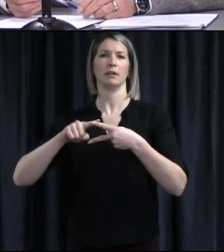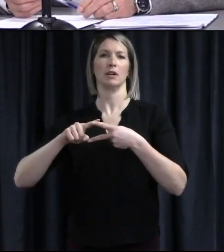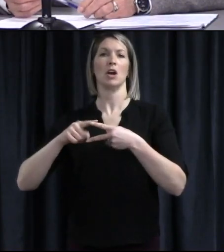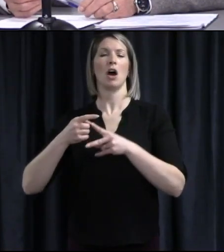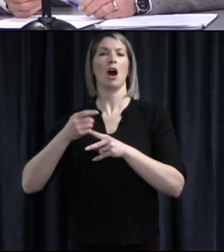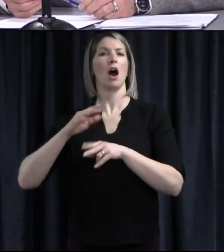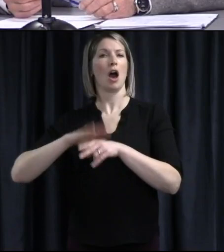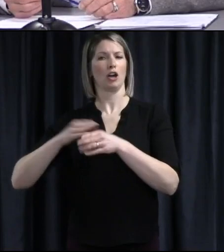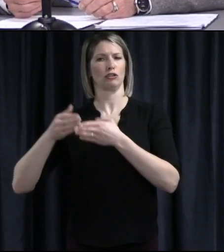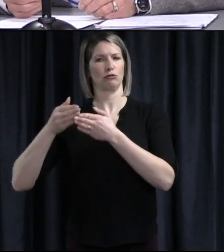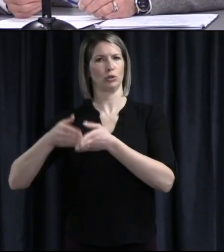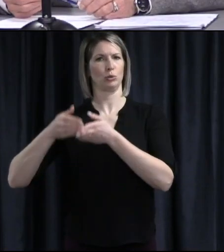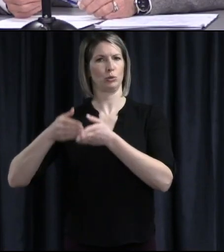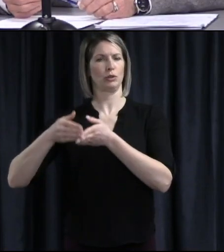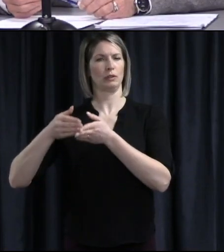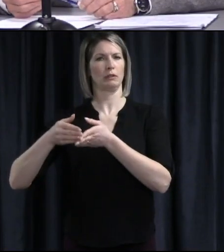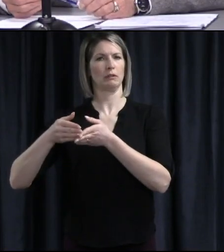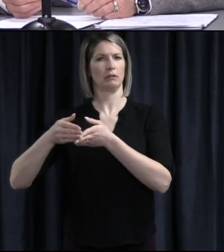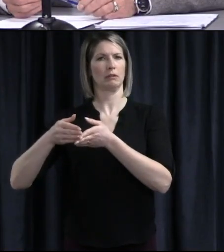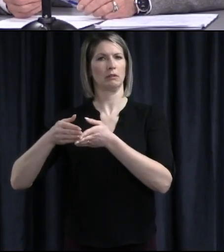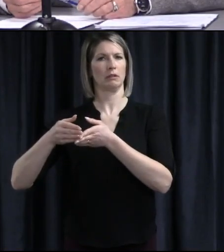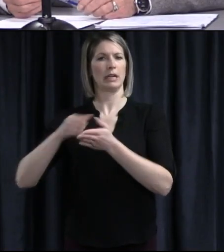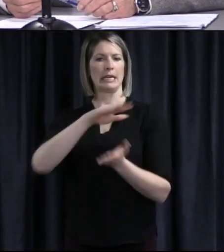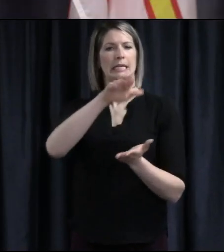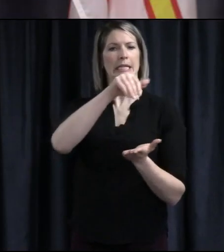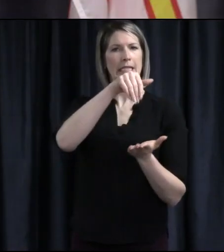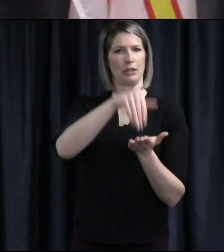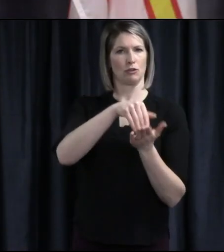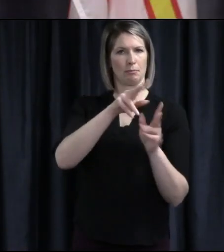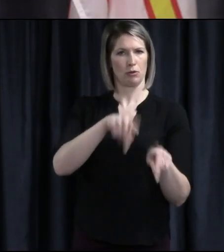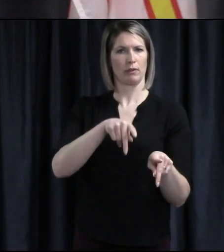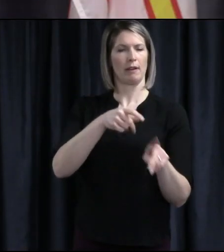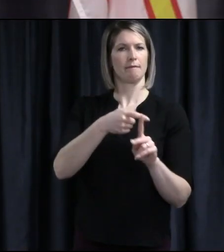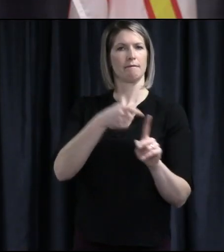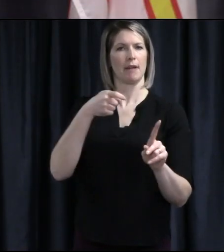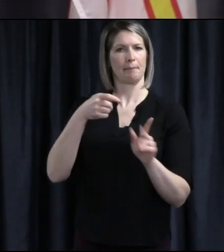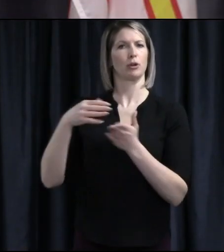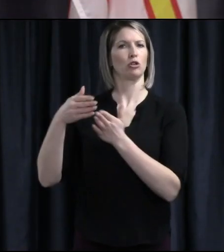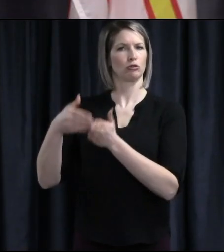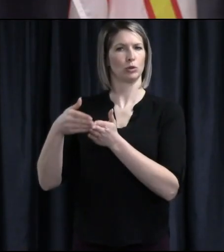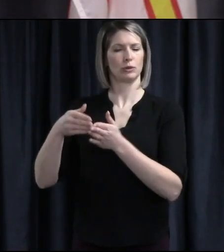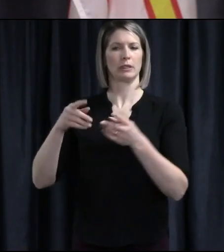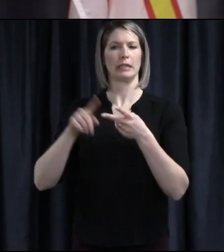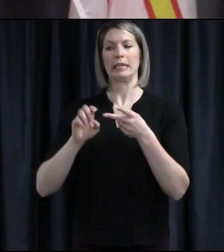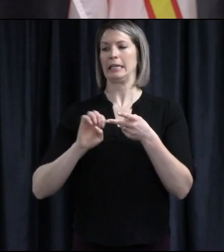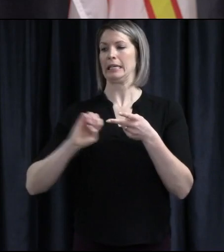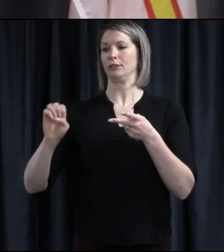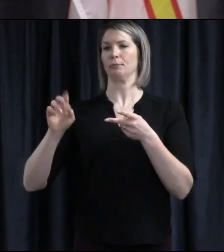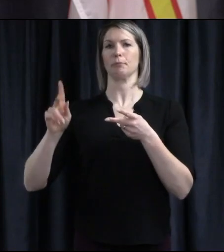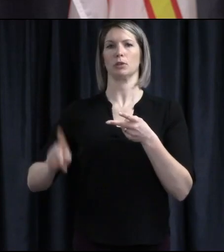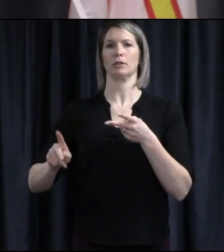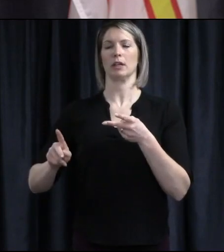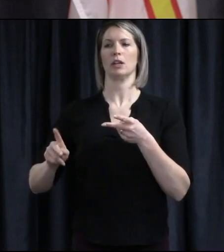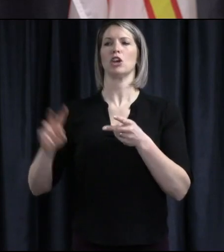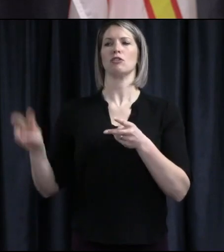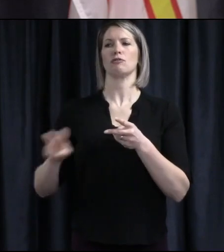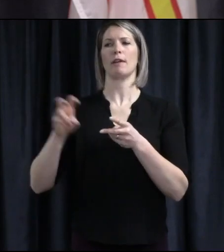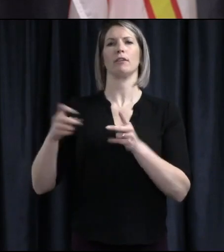on a cruise, the one in Central, and the one in Eastern had traveled to the